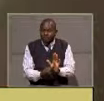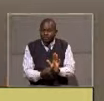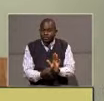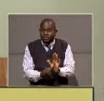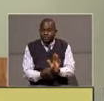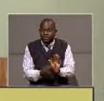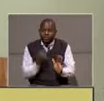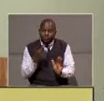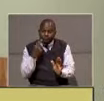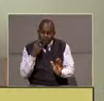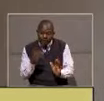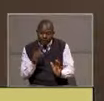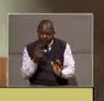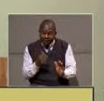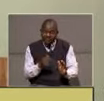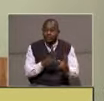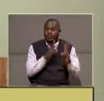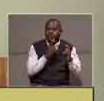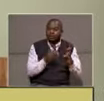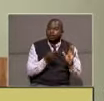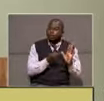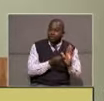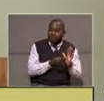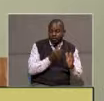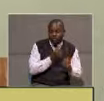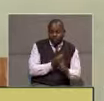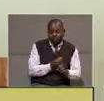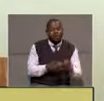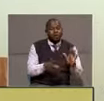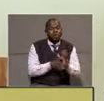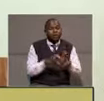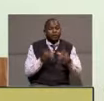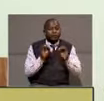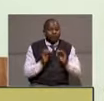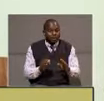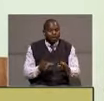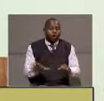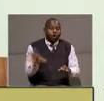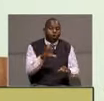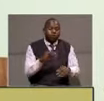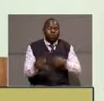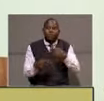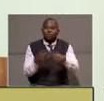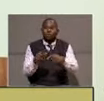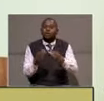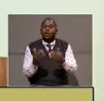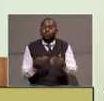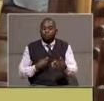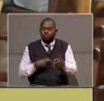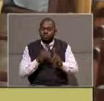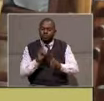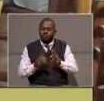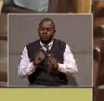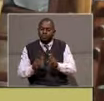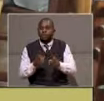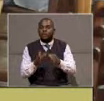we discover that the first entry was done illegally, that means the whole process has a question.